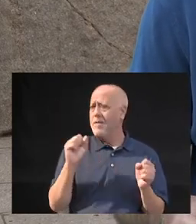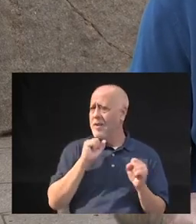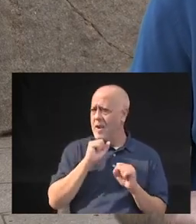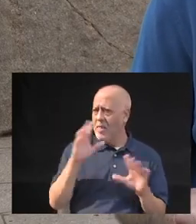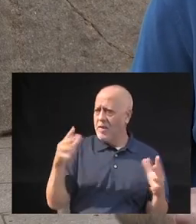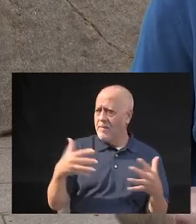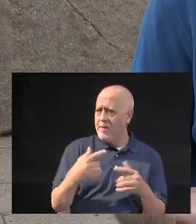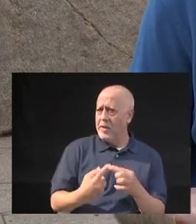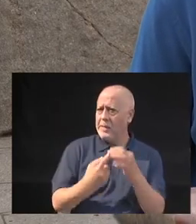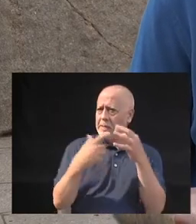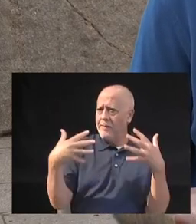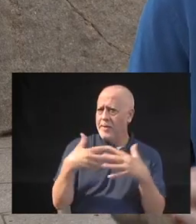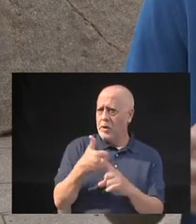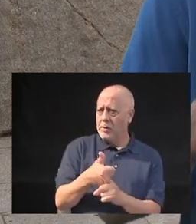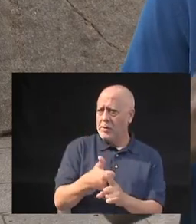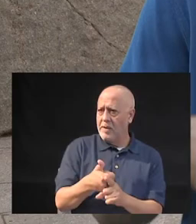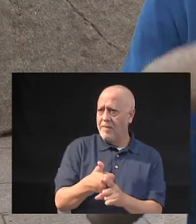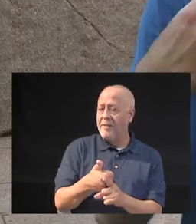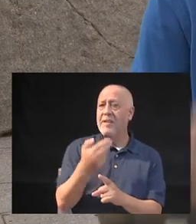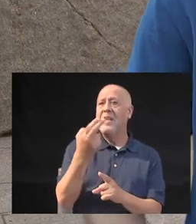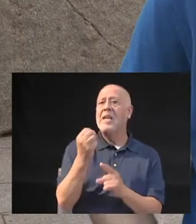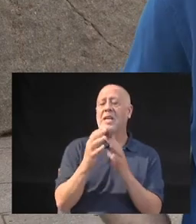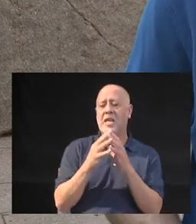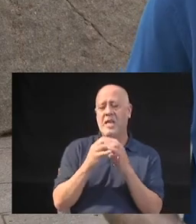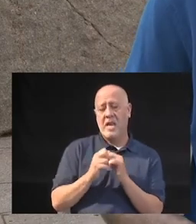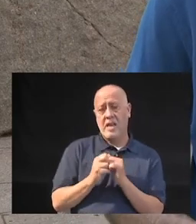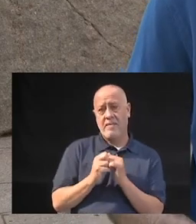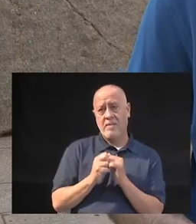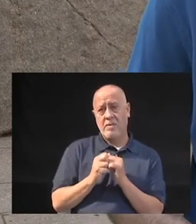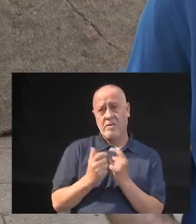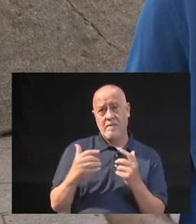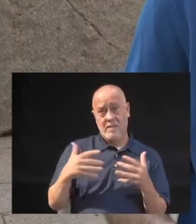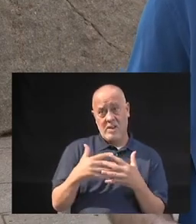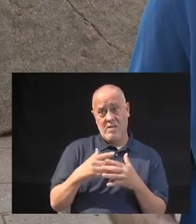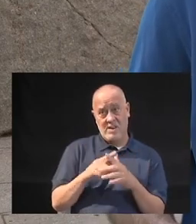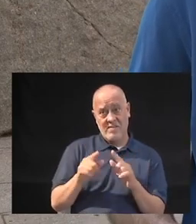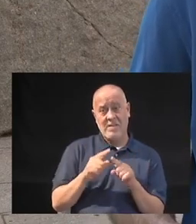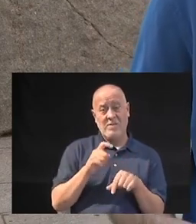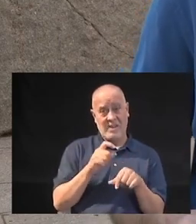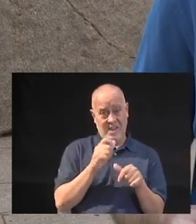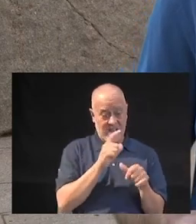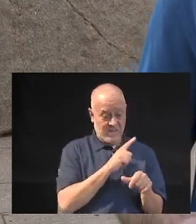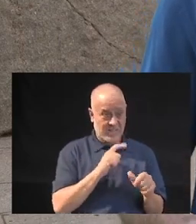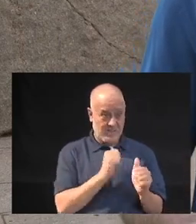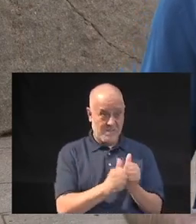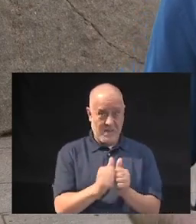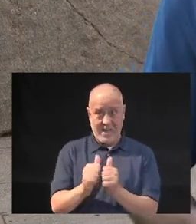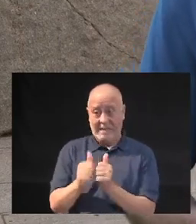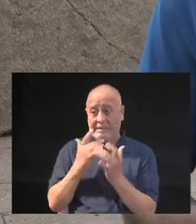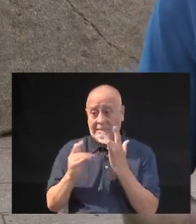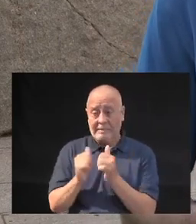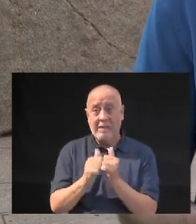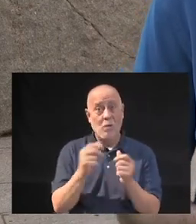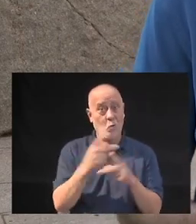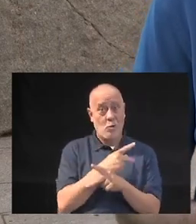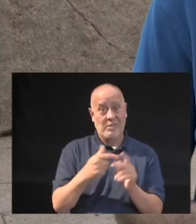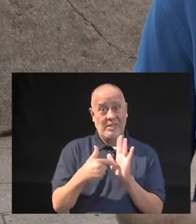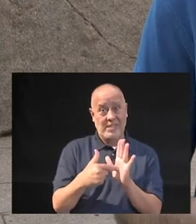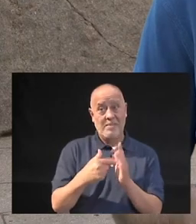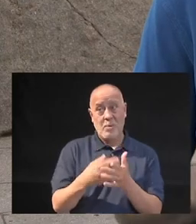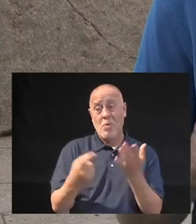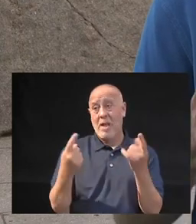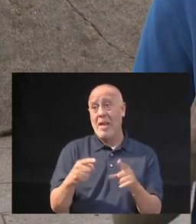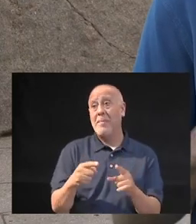but fear itself," he caved to fear at different times to get legislation passed. Probably the worst example of this is what